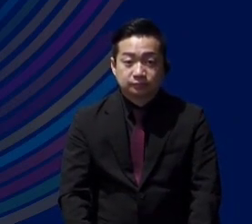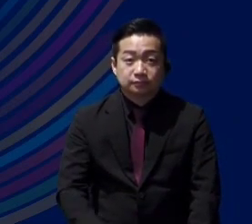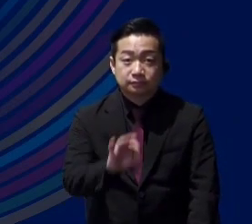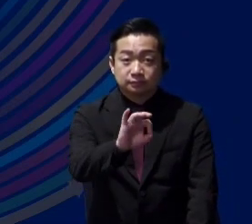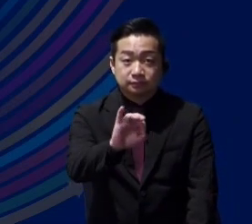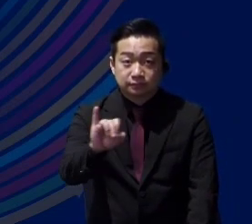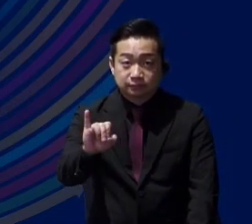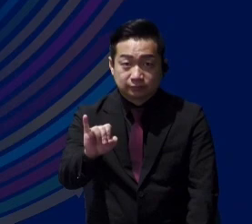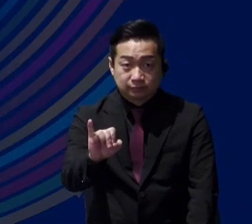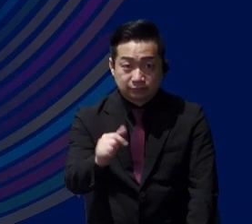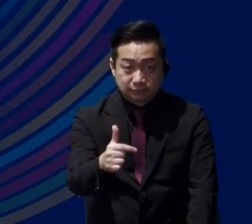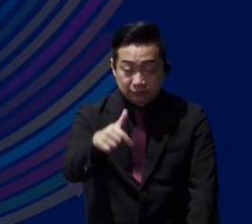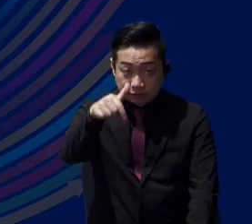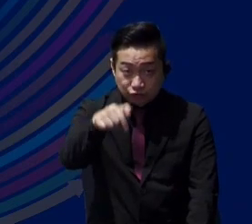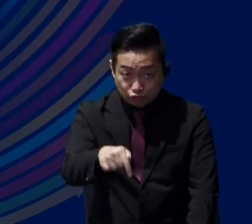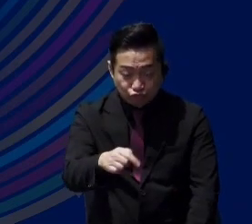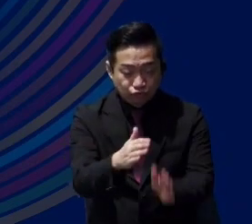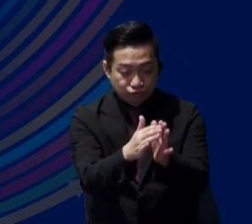by sex, by year.